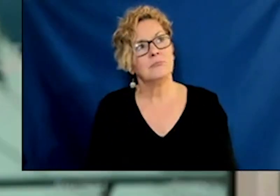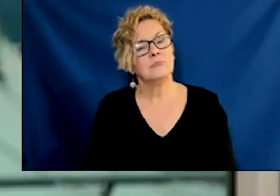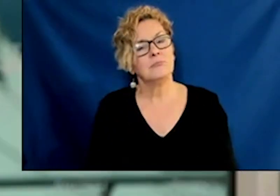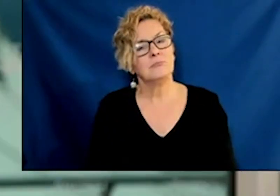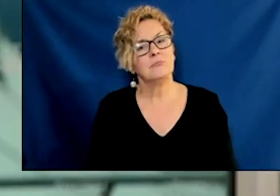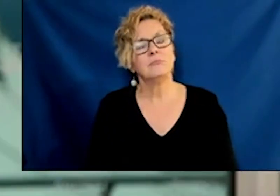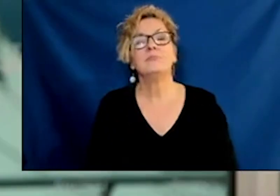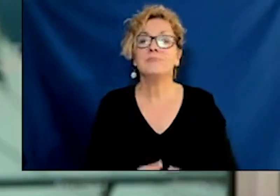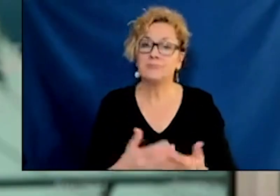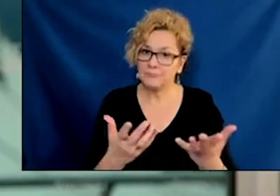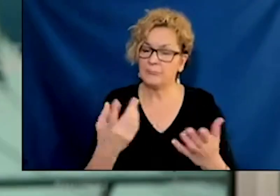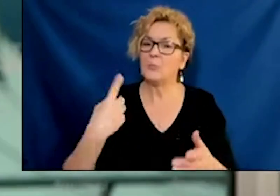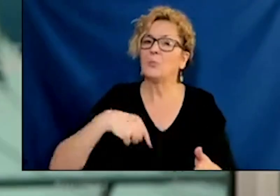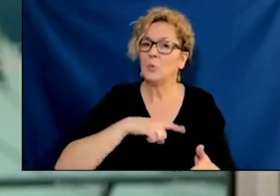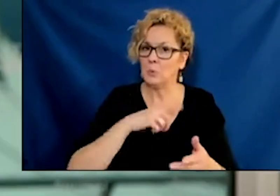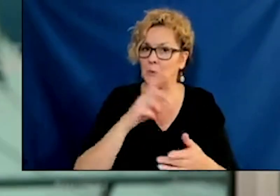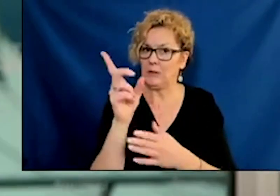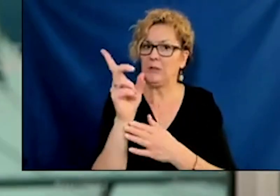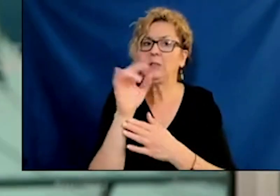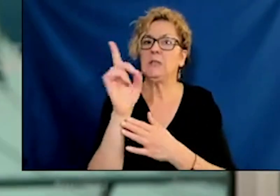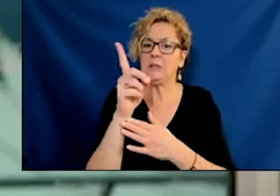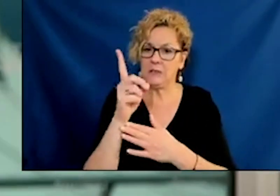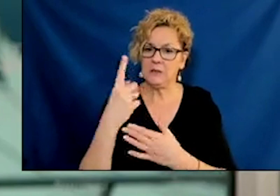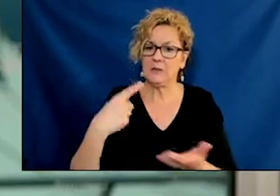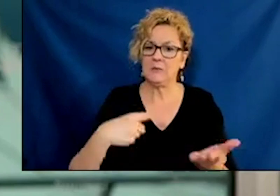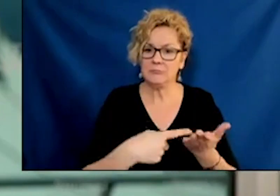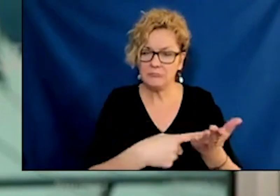We did have some discussions about this, and